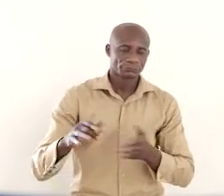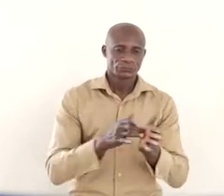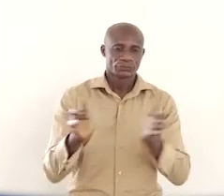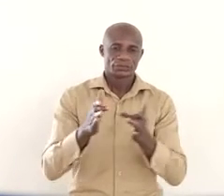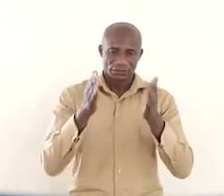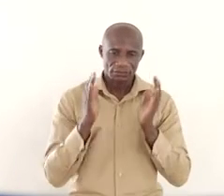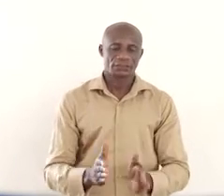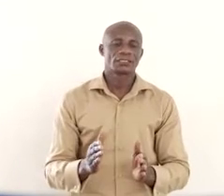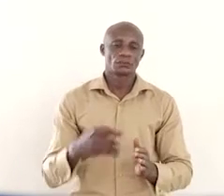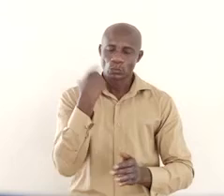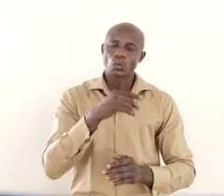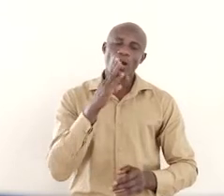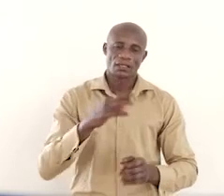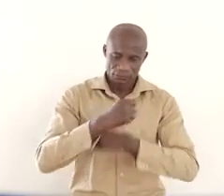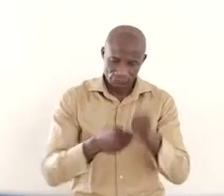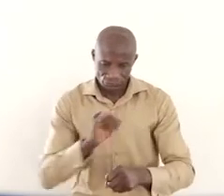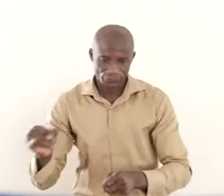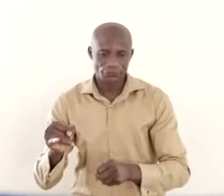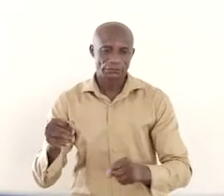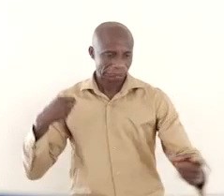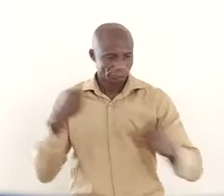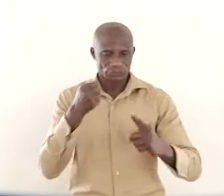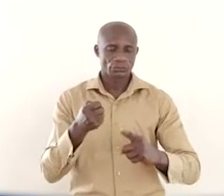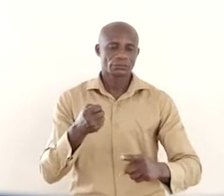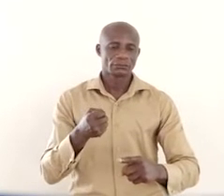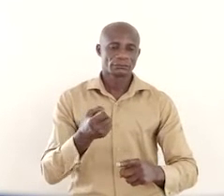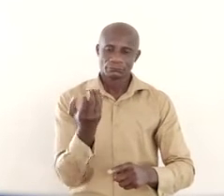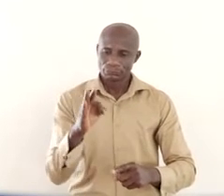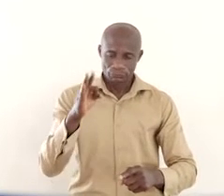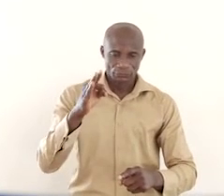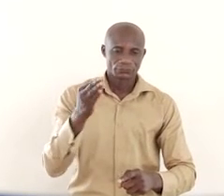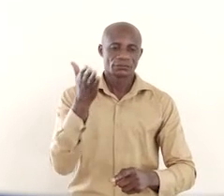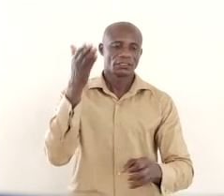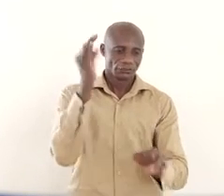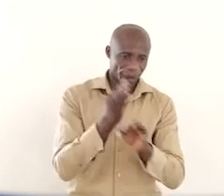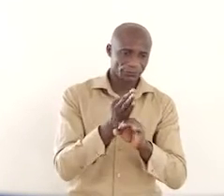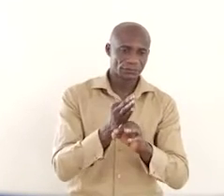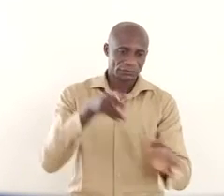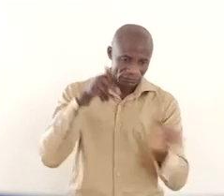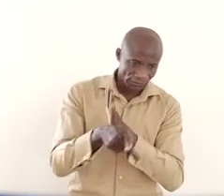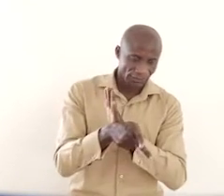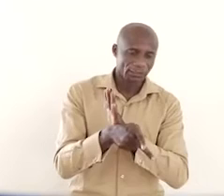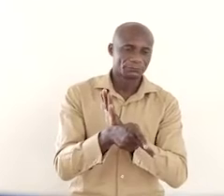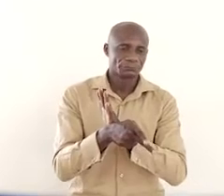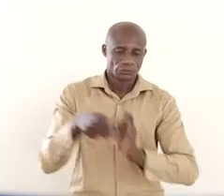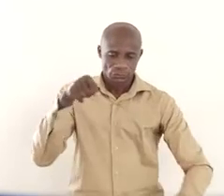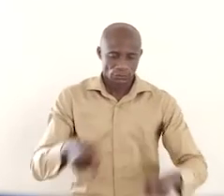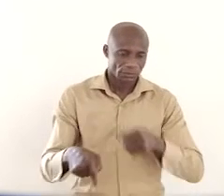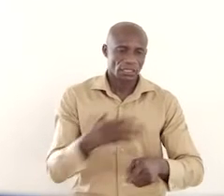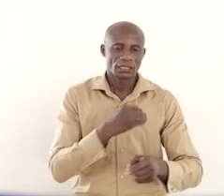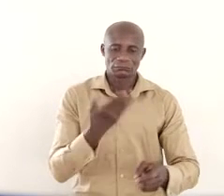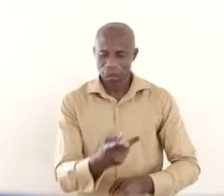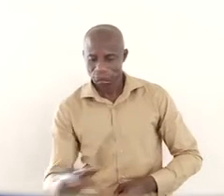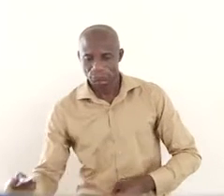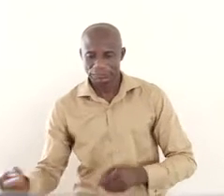Christians who are right now suffering persecution for their faith in Christ, who are being killed, decapitated, maimed, and